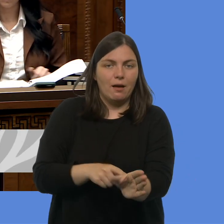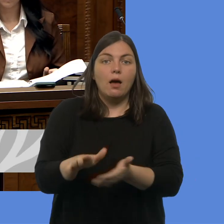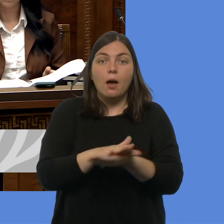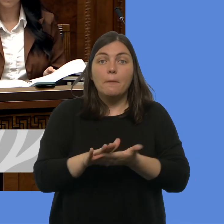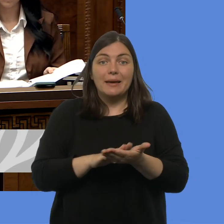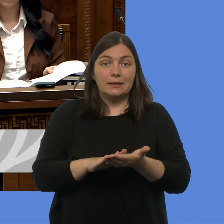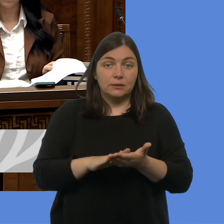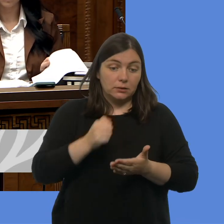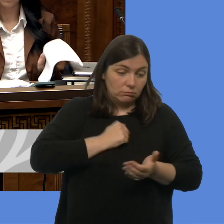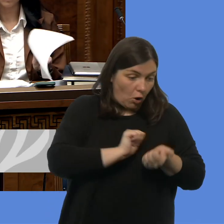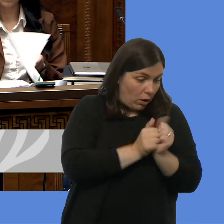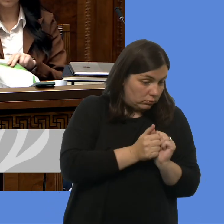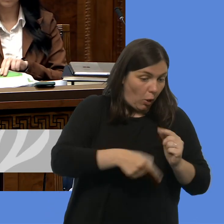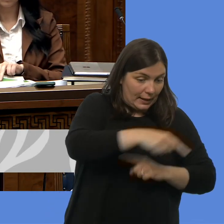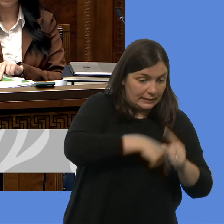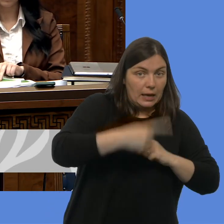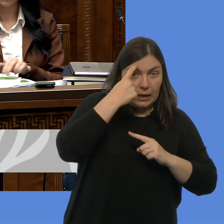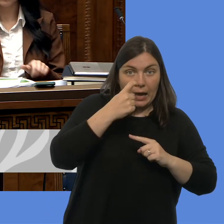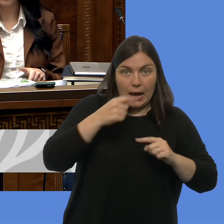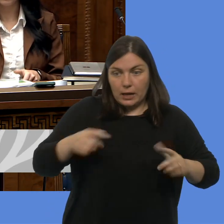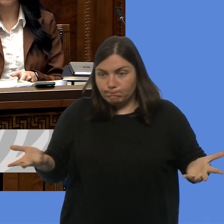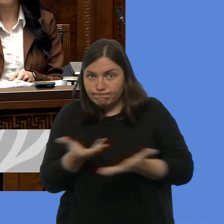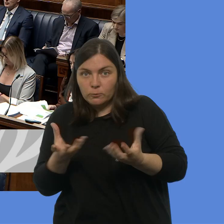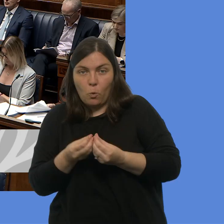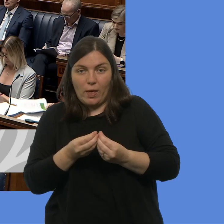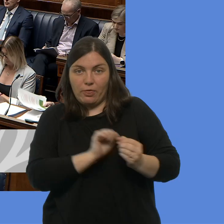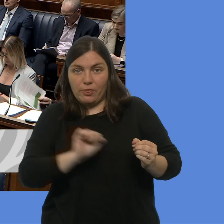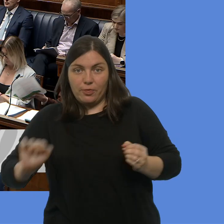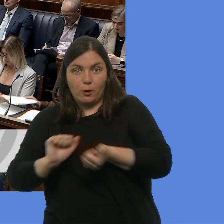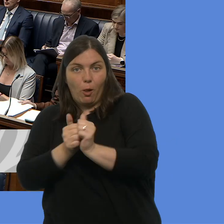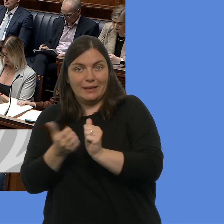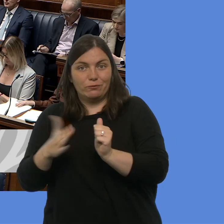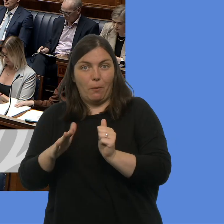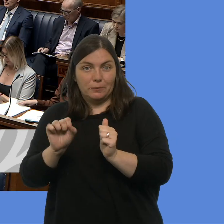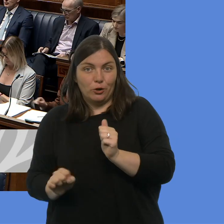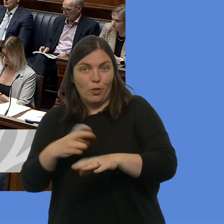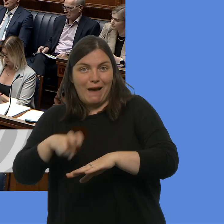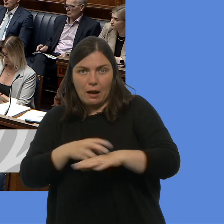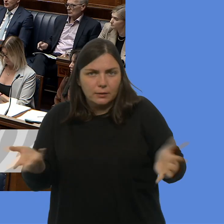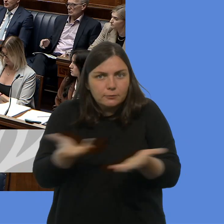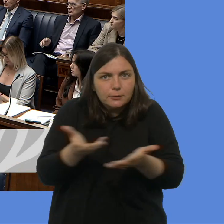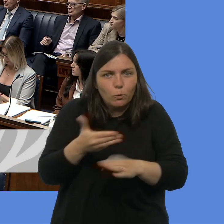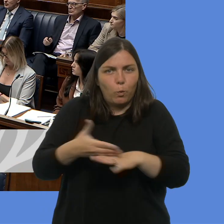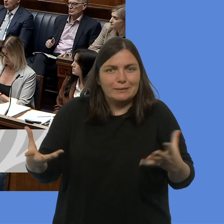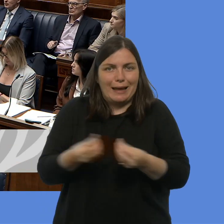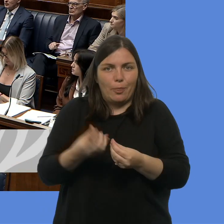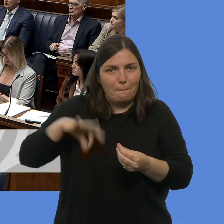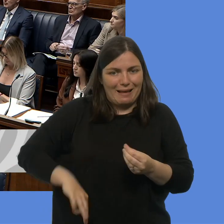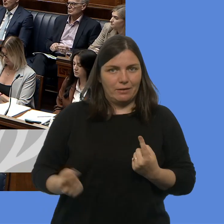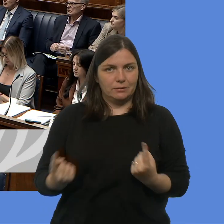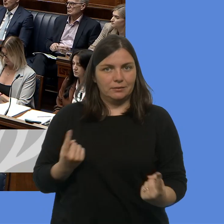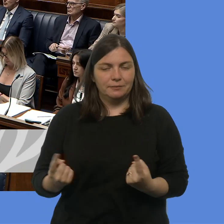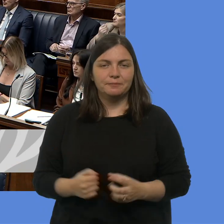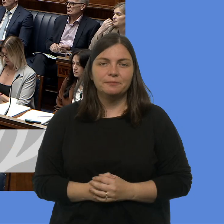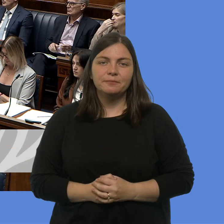opposite number to discuss the various areas where we can work together for mutual benefit. Mrs Mason. Gormilgut, Cancorlia.